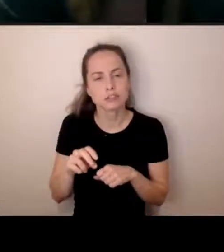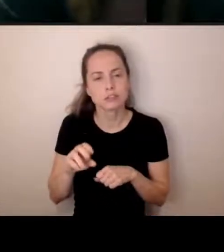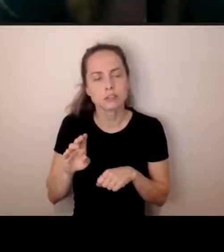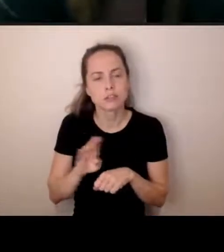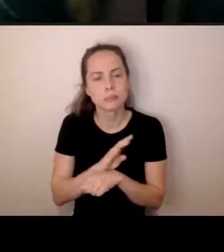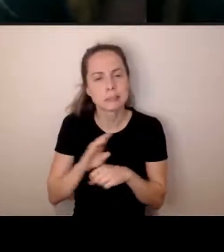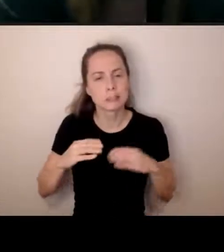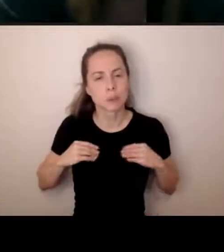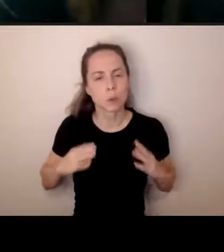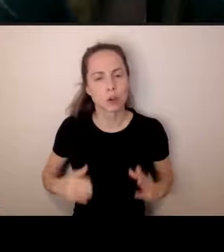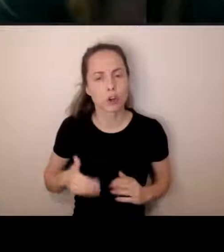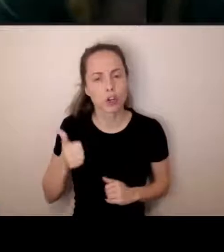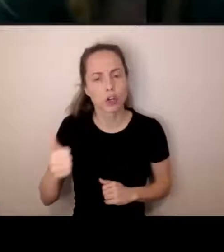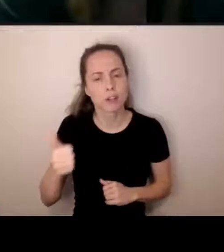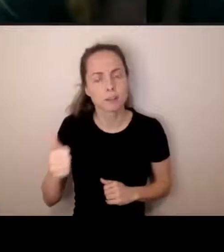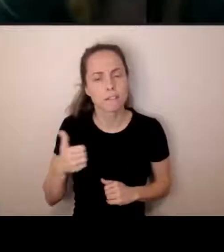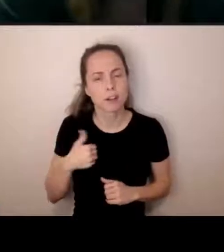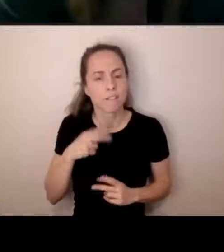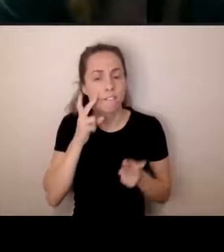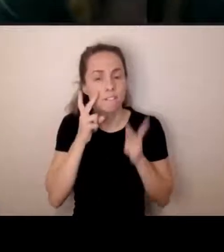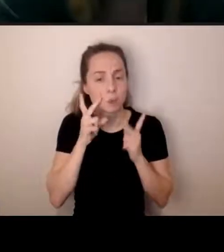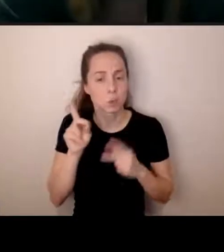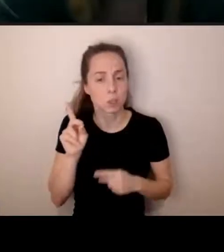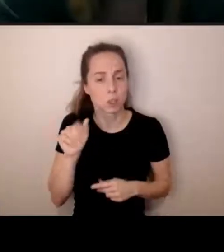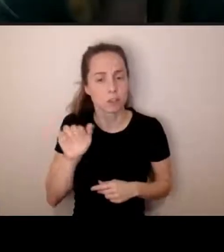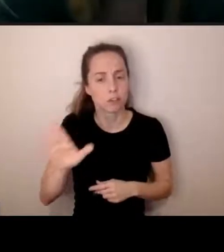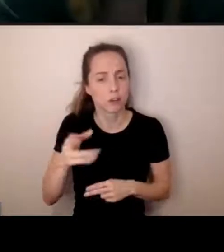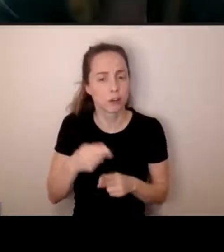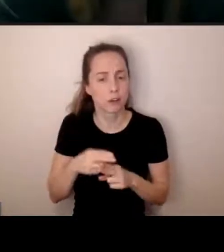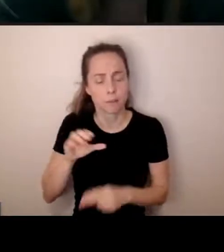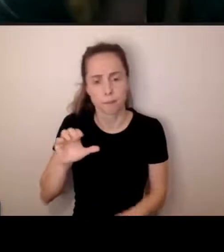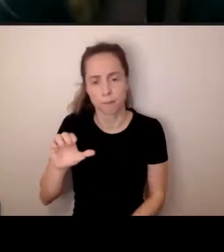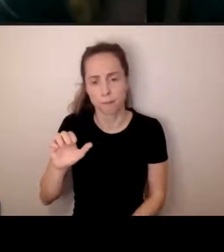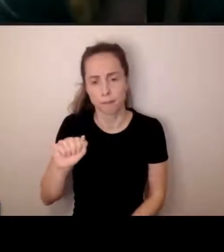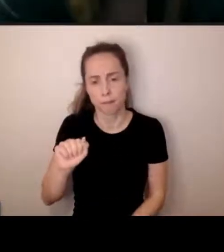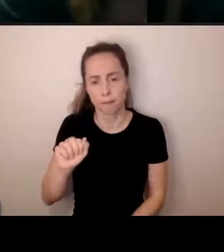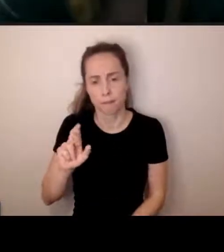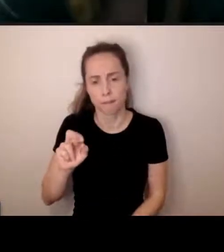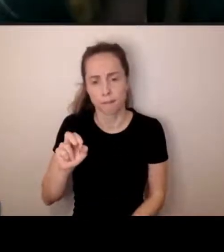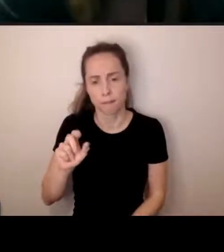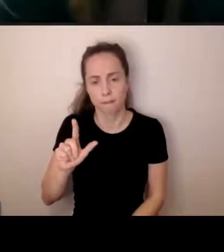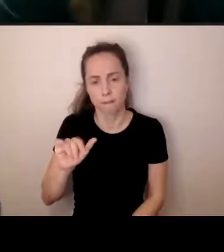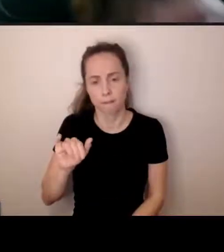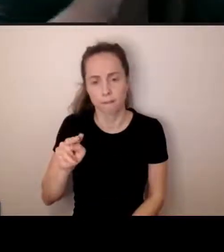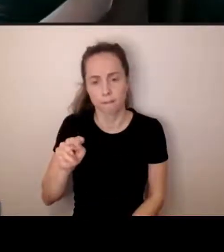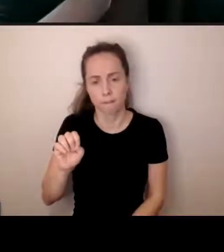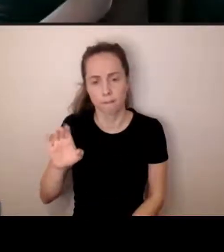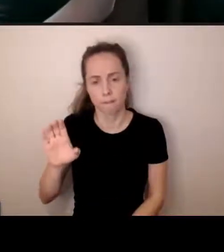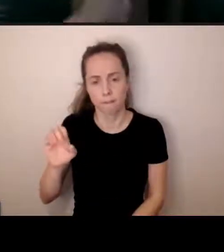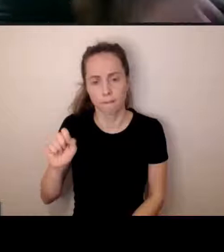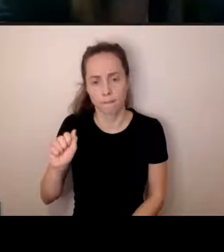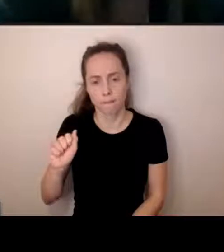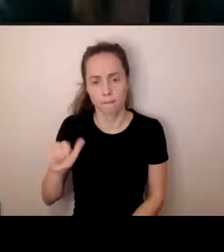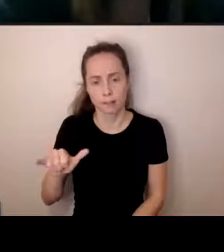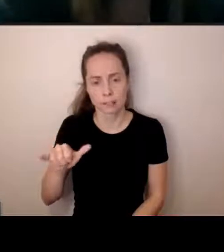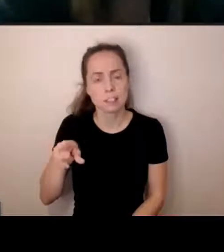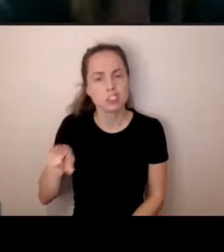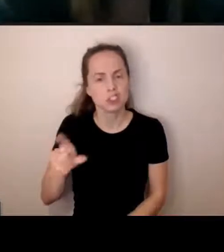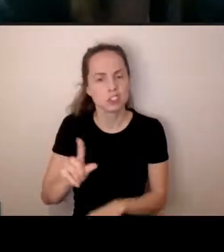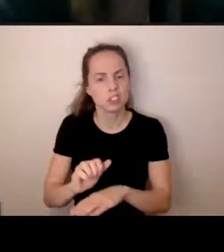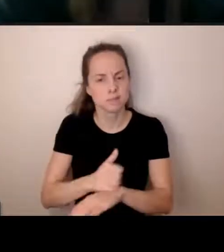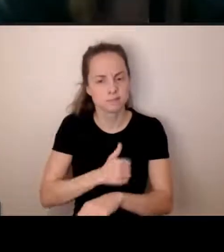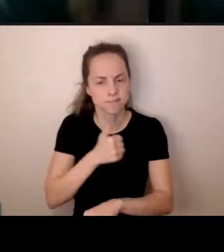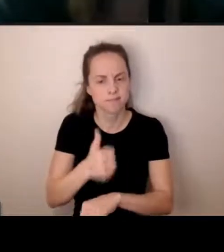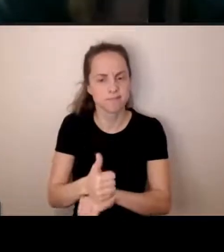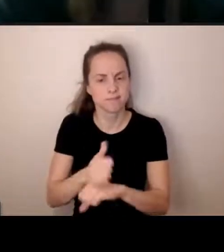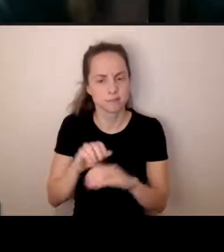disability named Caroline Casey, and she started a organization called the Valuable 500, where she's